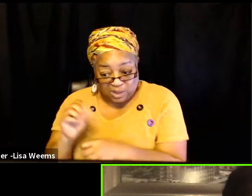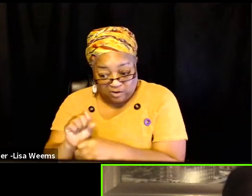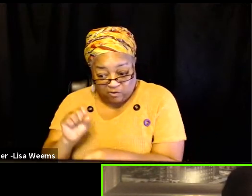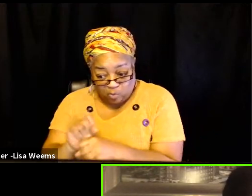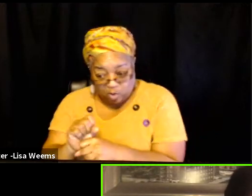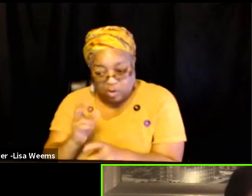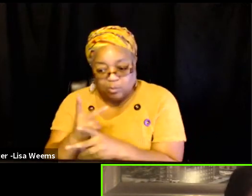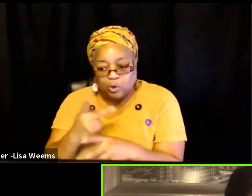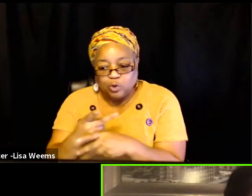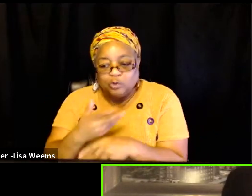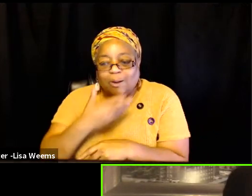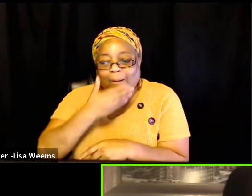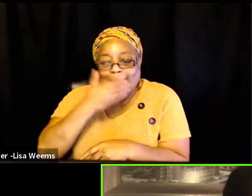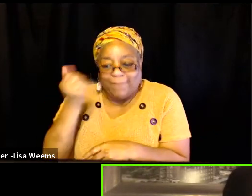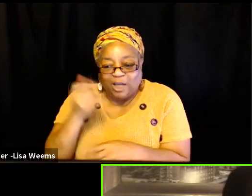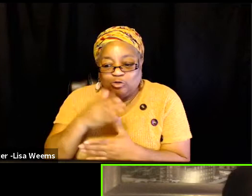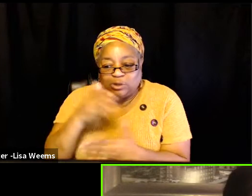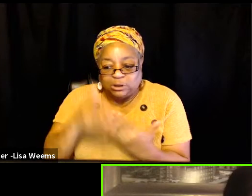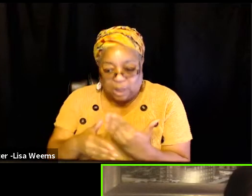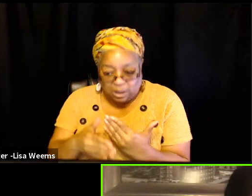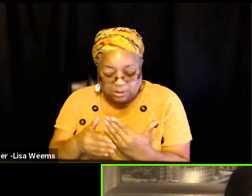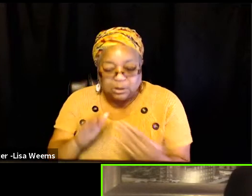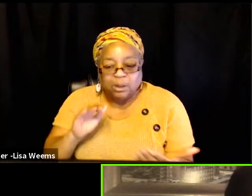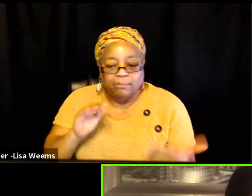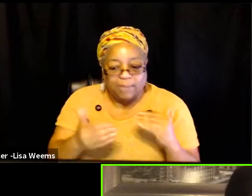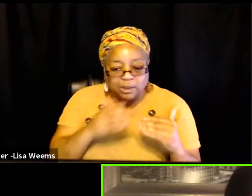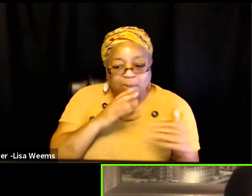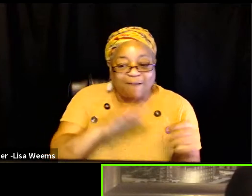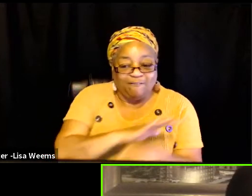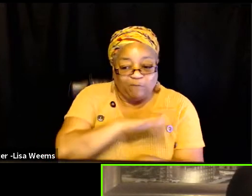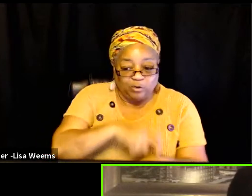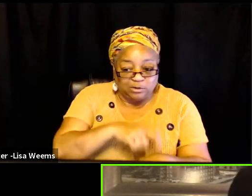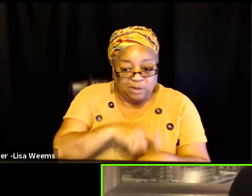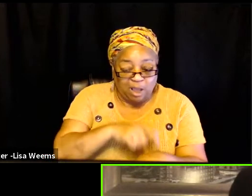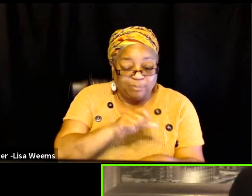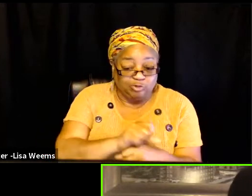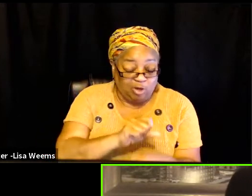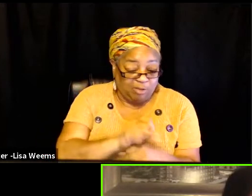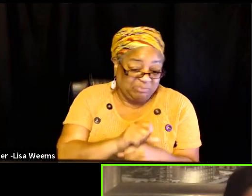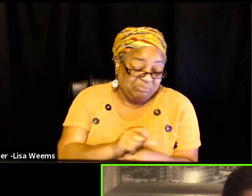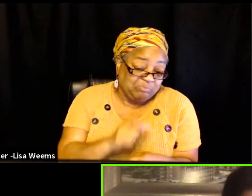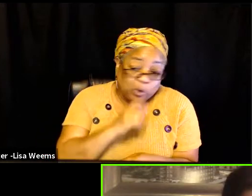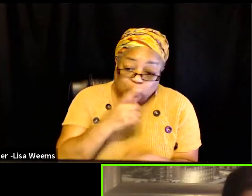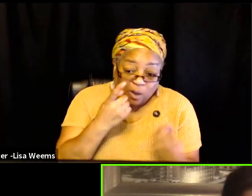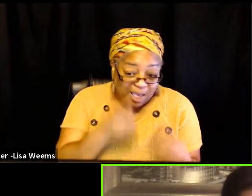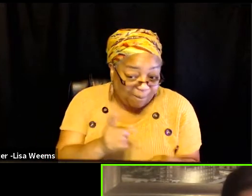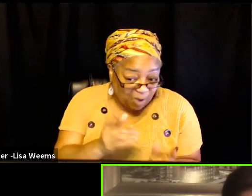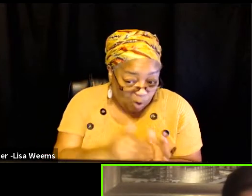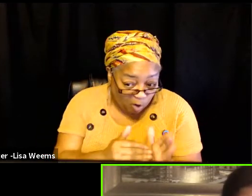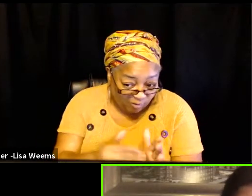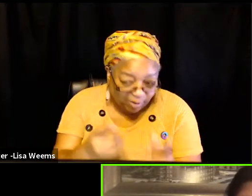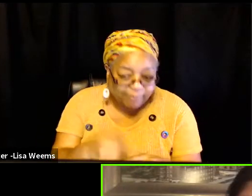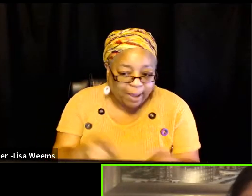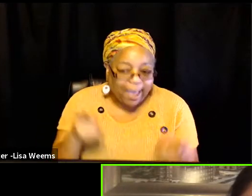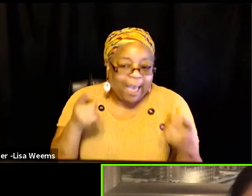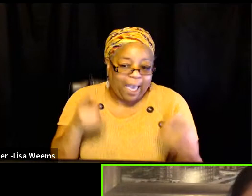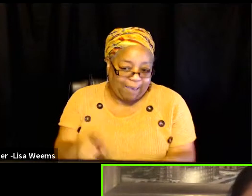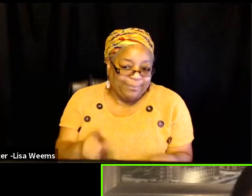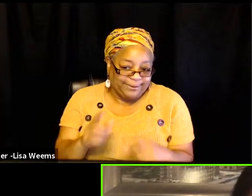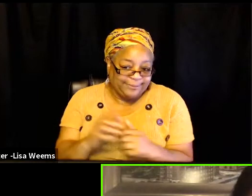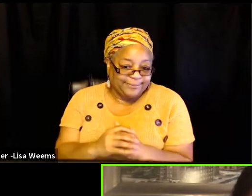my full-time job, which hasn't happened a lot, but there have been a few times. And so I think it was part